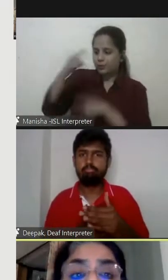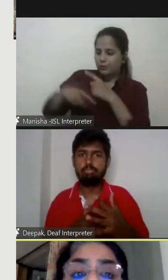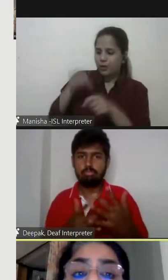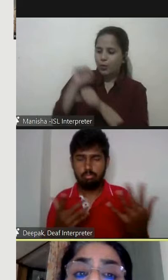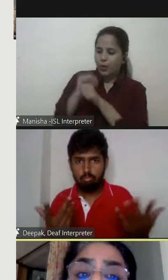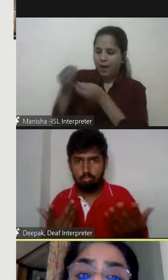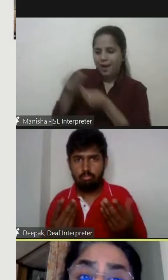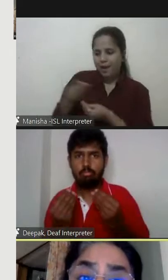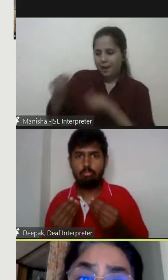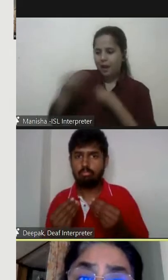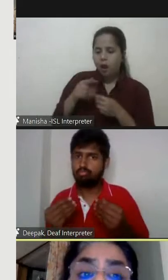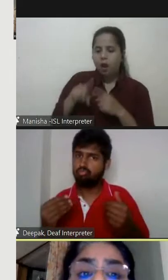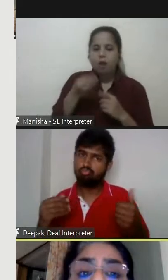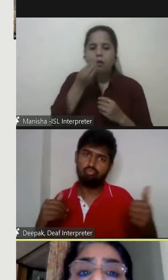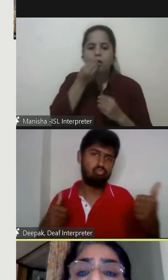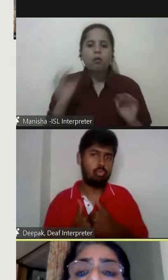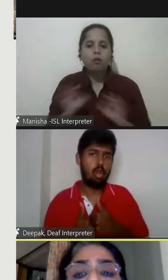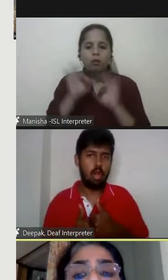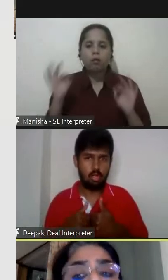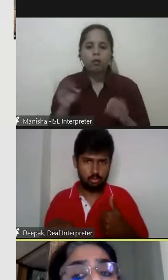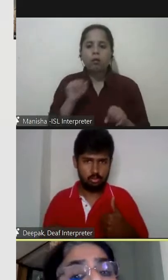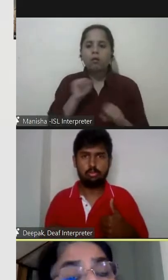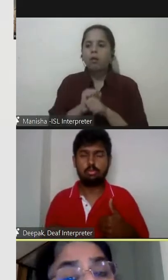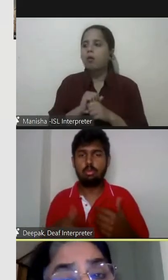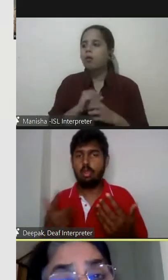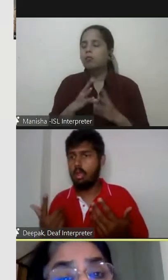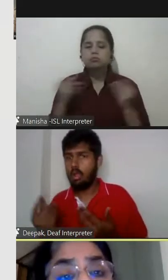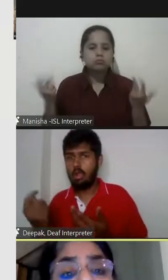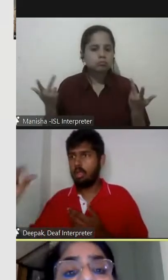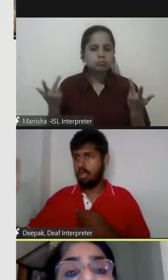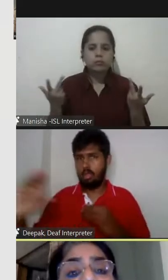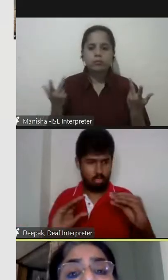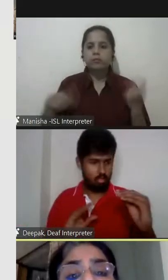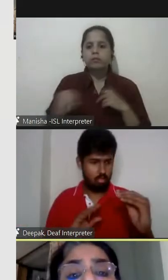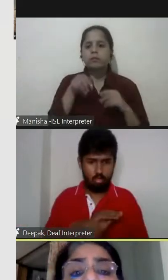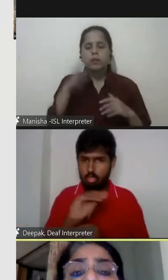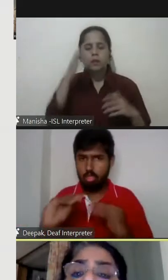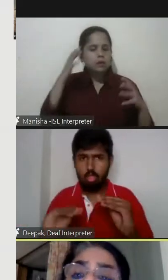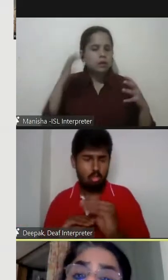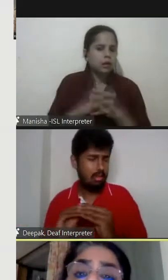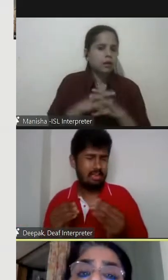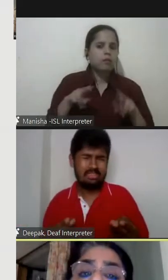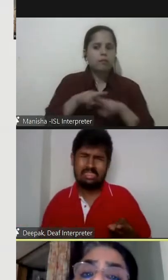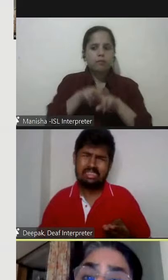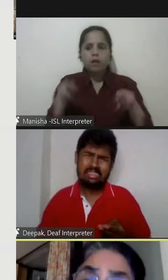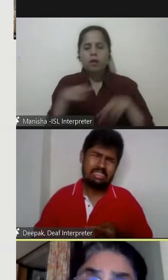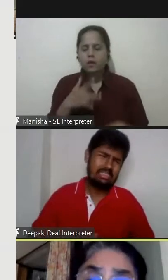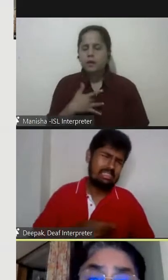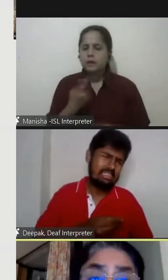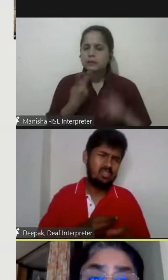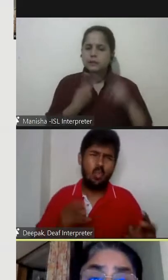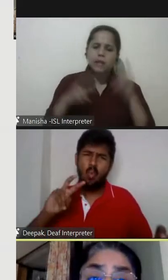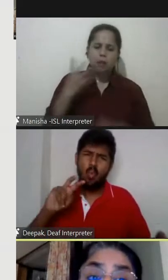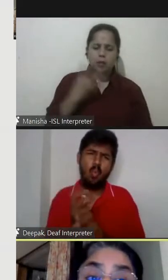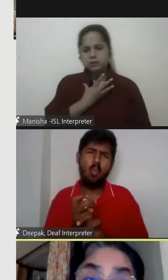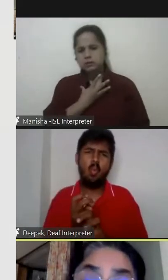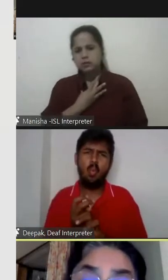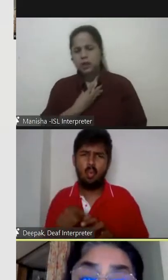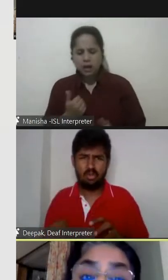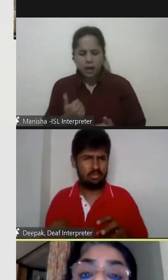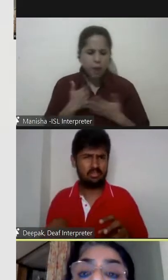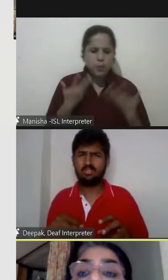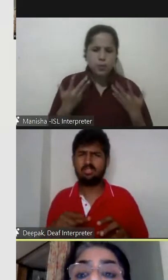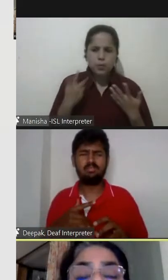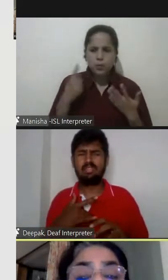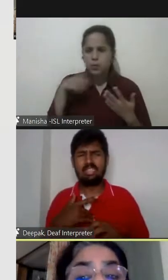This resulted in increased stress in their families, an increase in the feelings of sadness and helplessness,